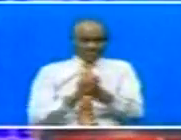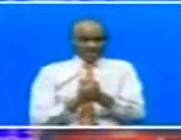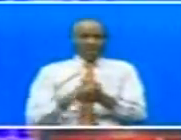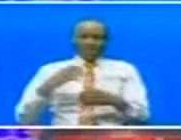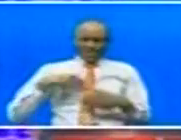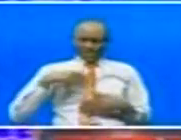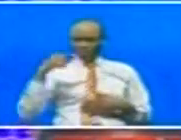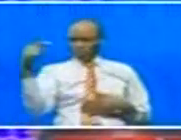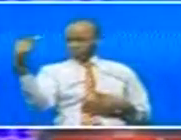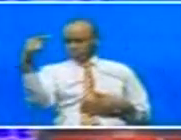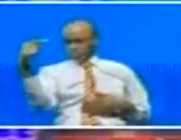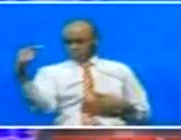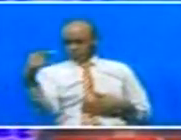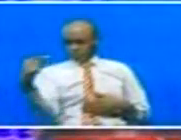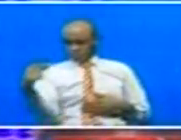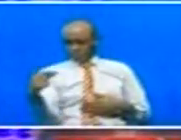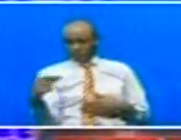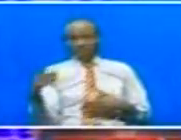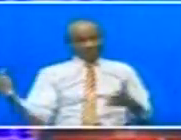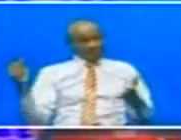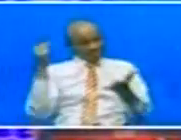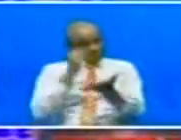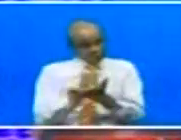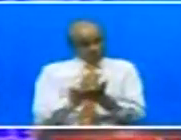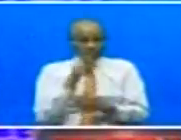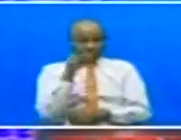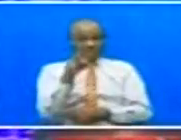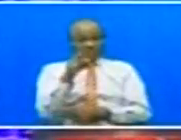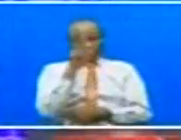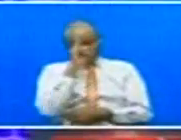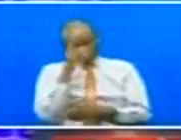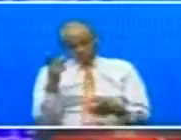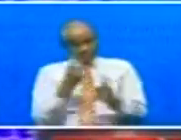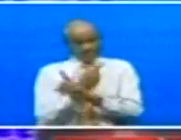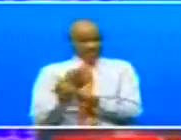anybody being recruited to these